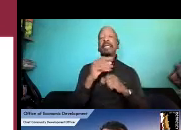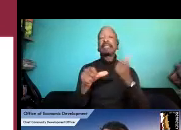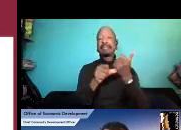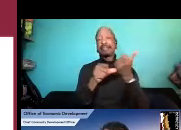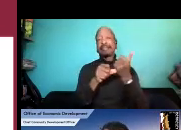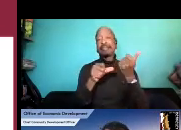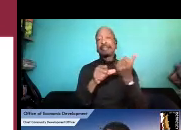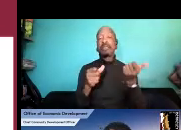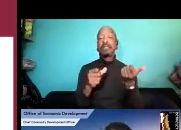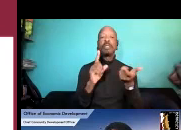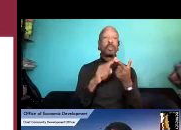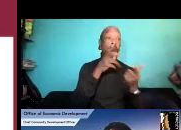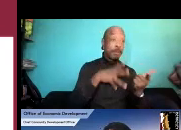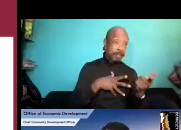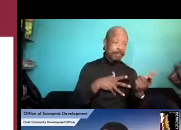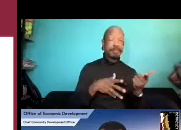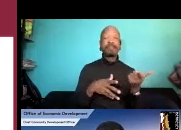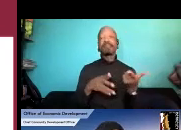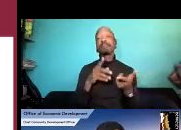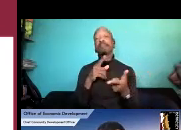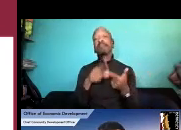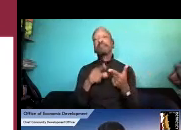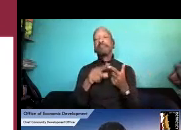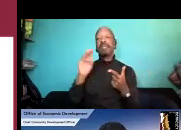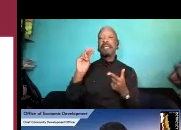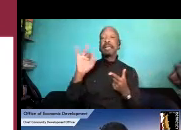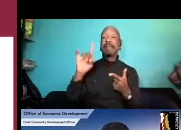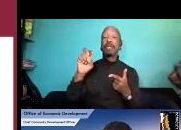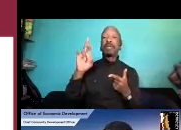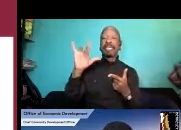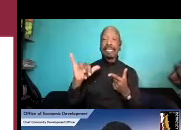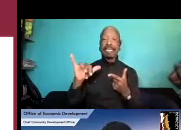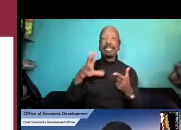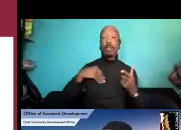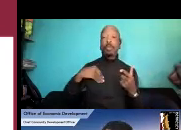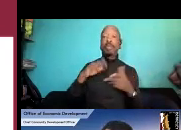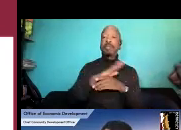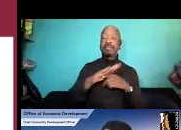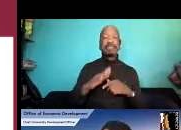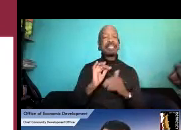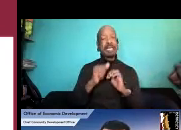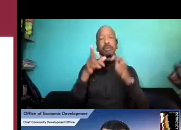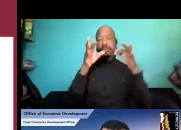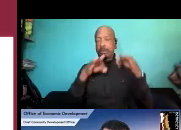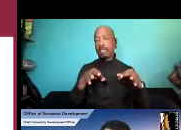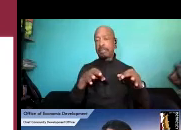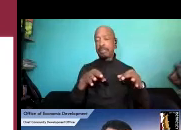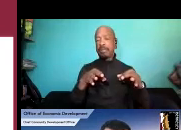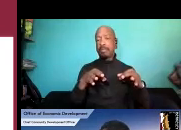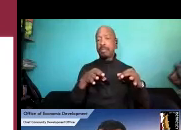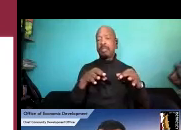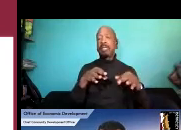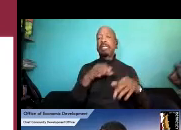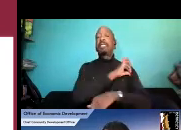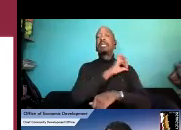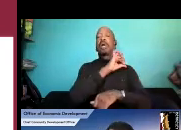to women and minority-owned businesses. It's how it's framed in the authorizing document,